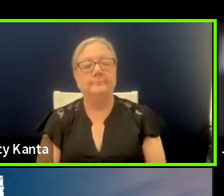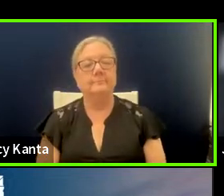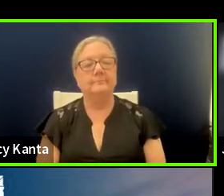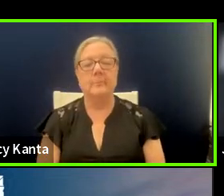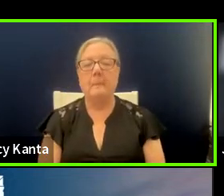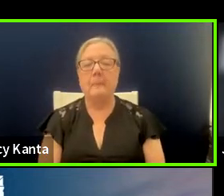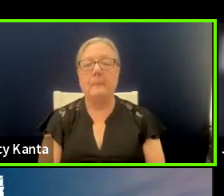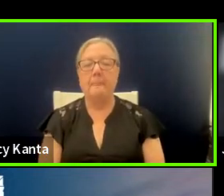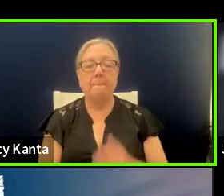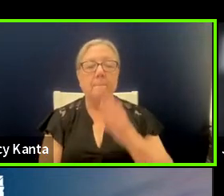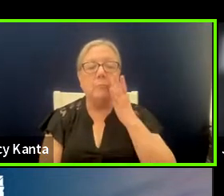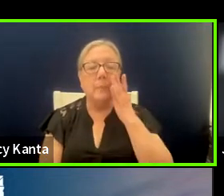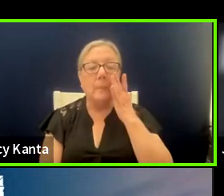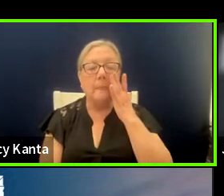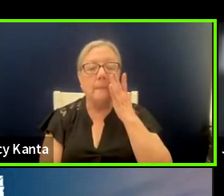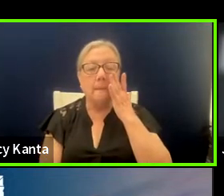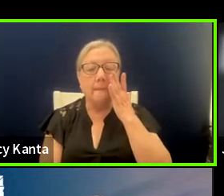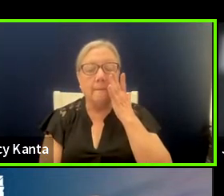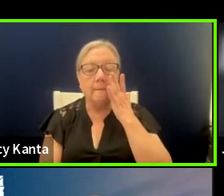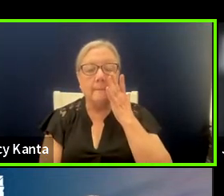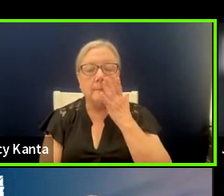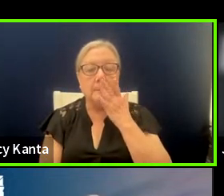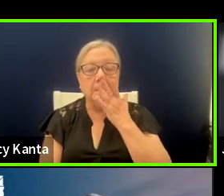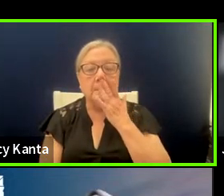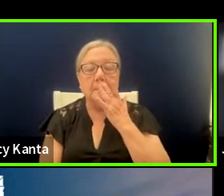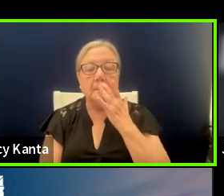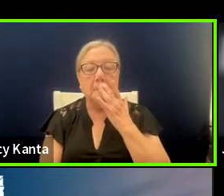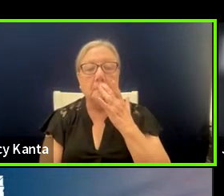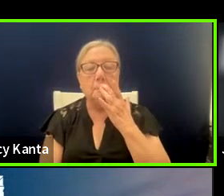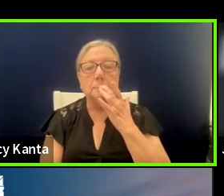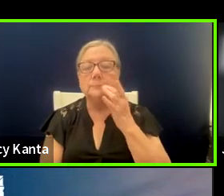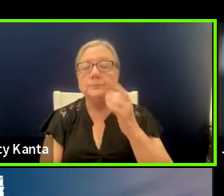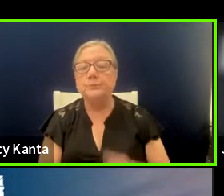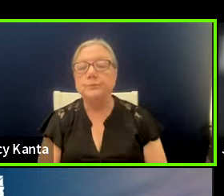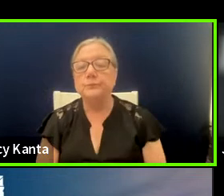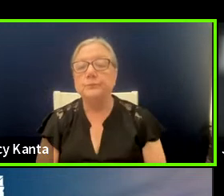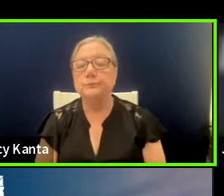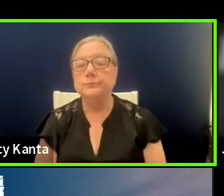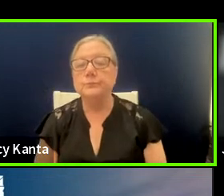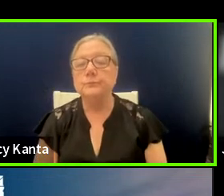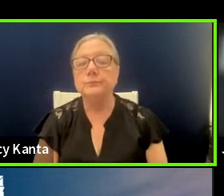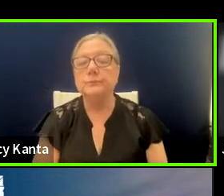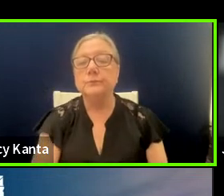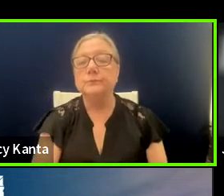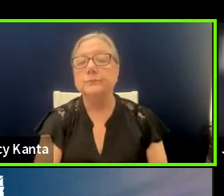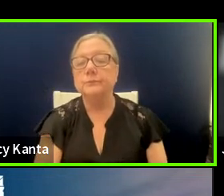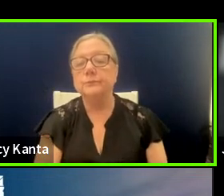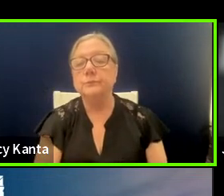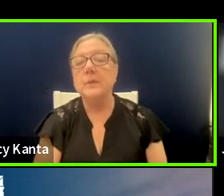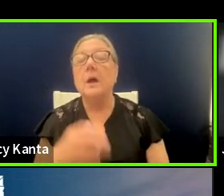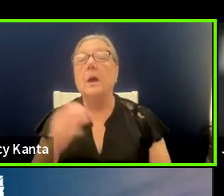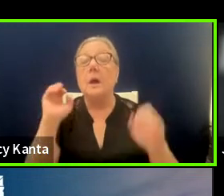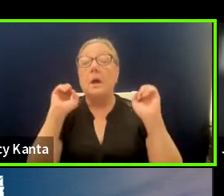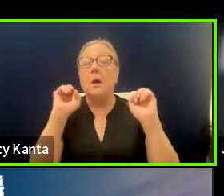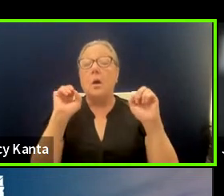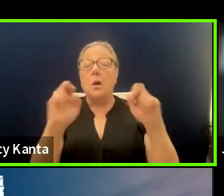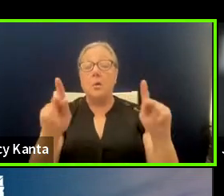Great. And I think I'm next as well. Well, yes. why don't we